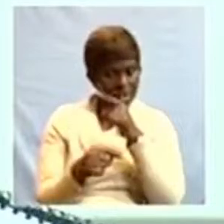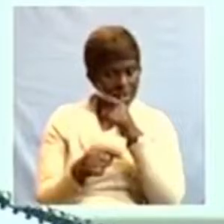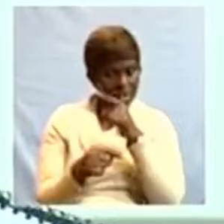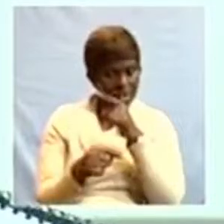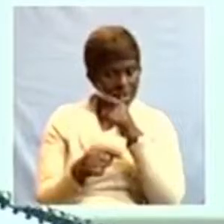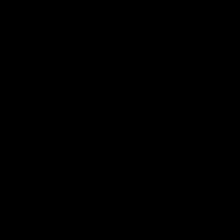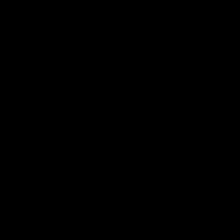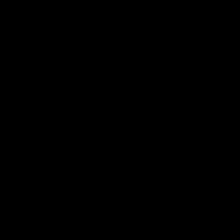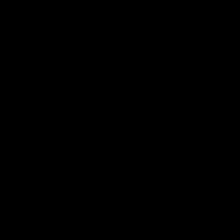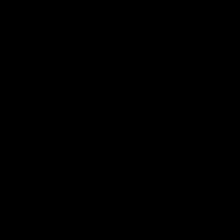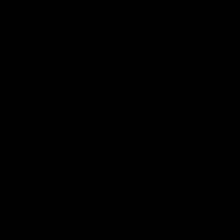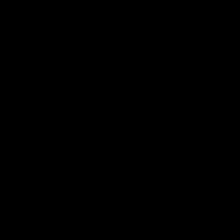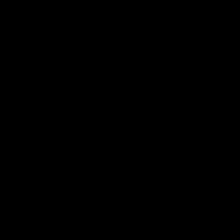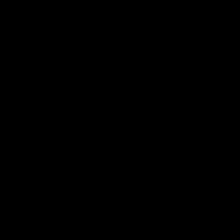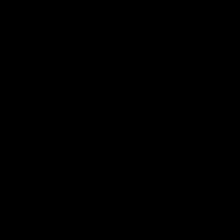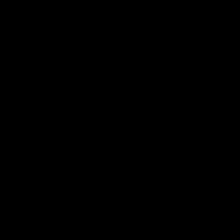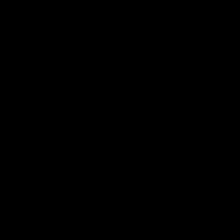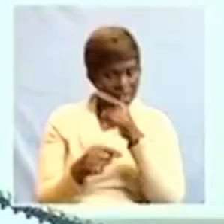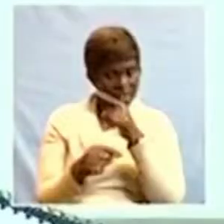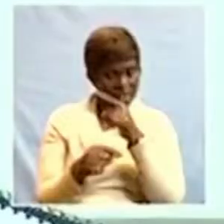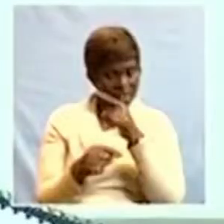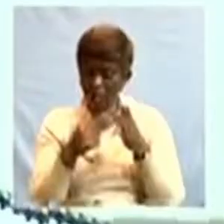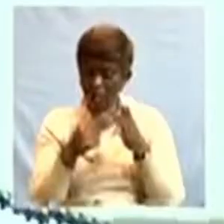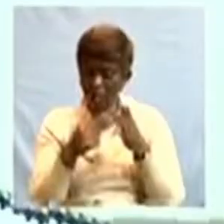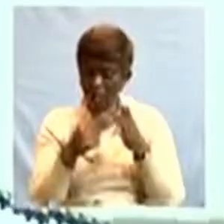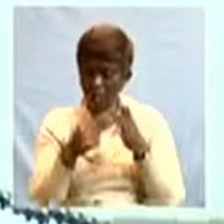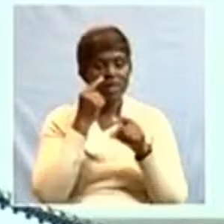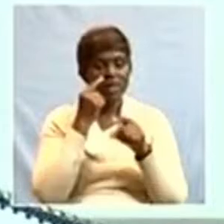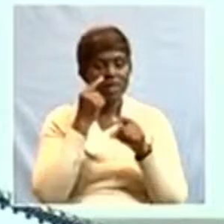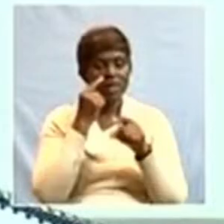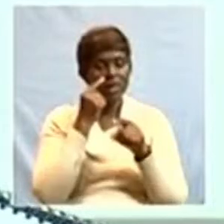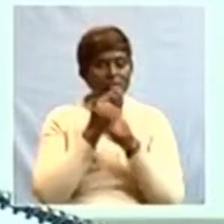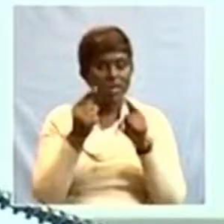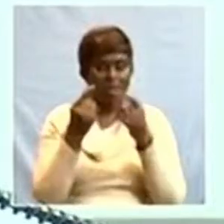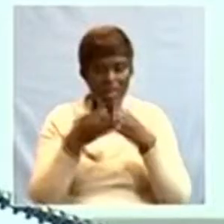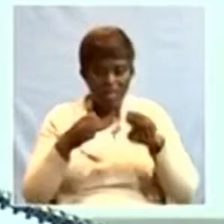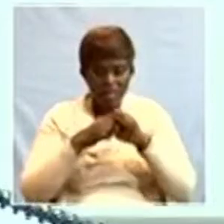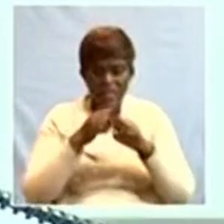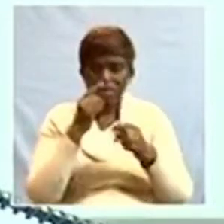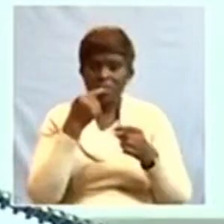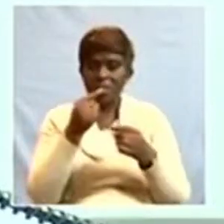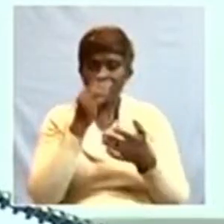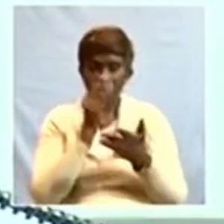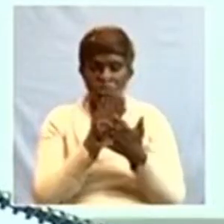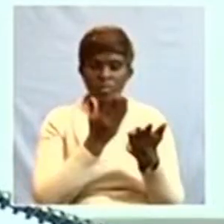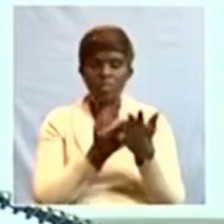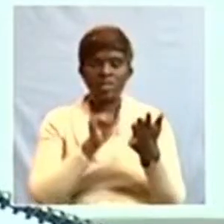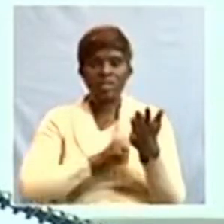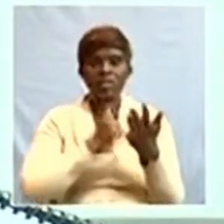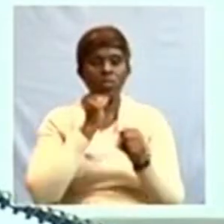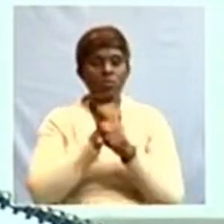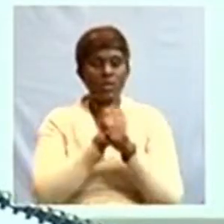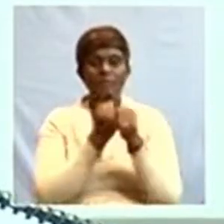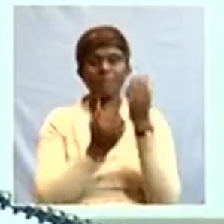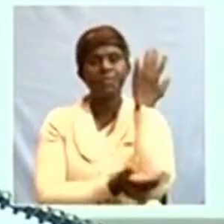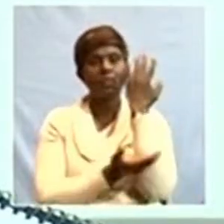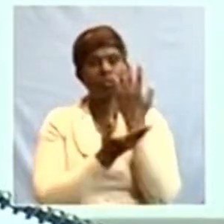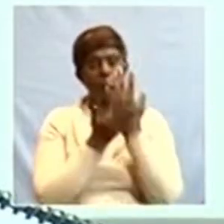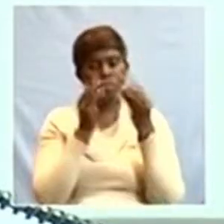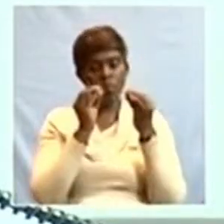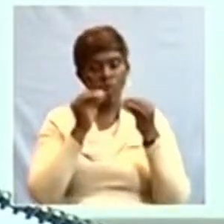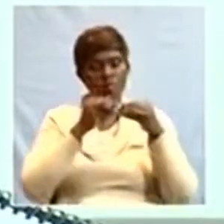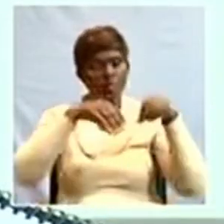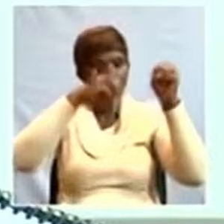one of we are actually saying we are stopping here. We are working on improving the